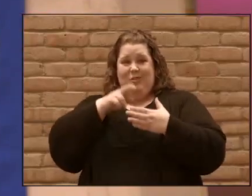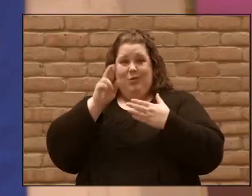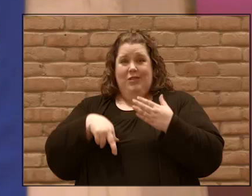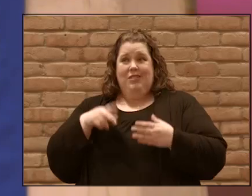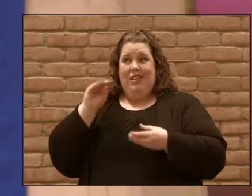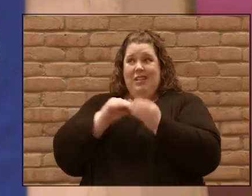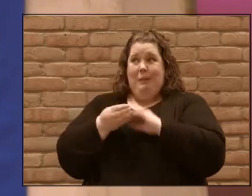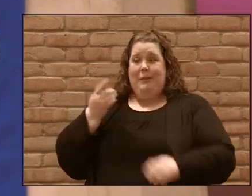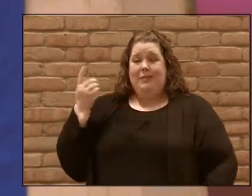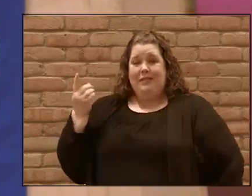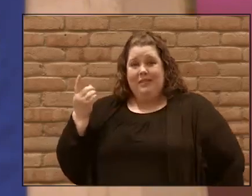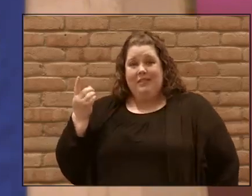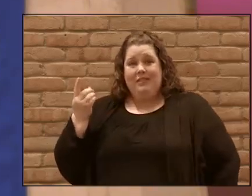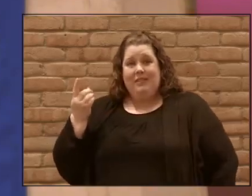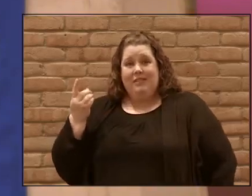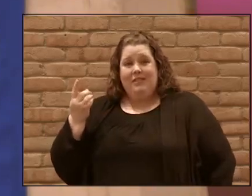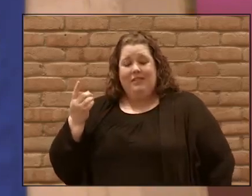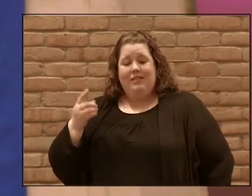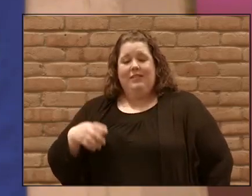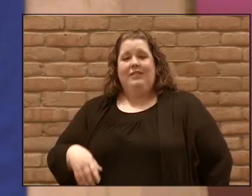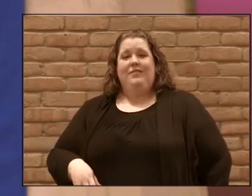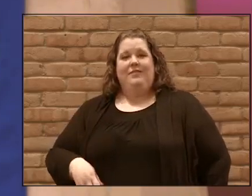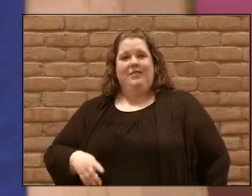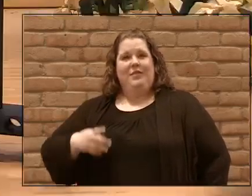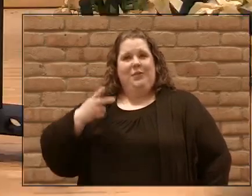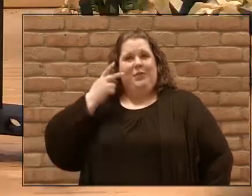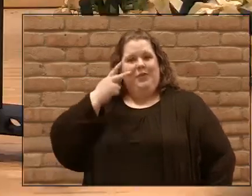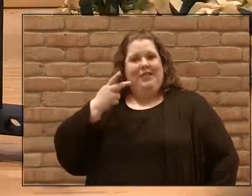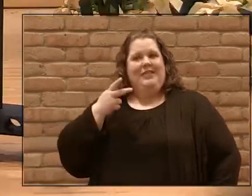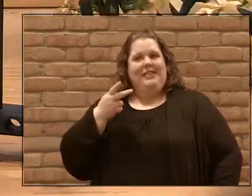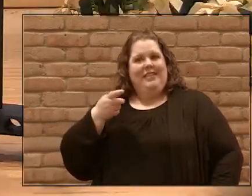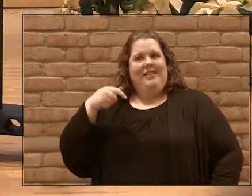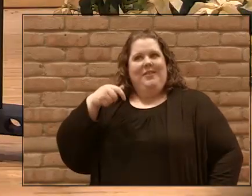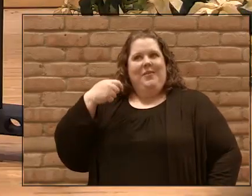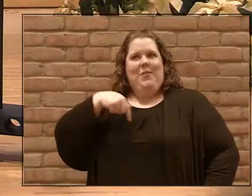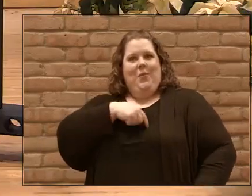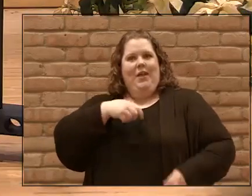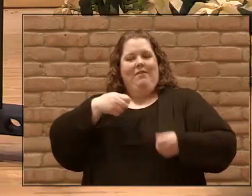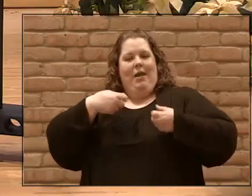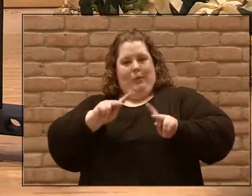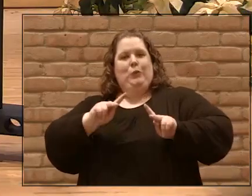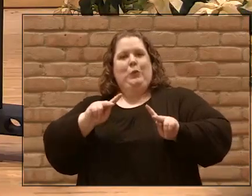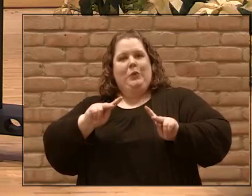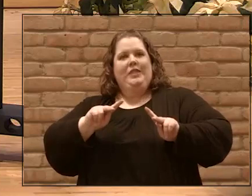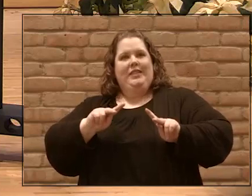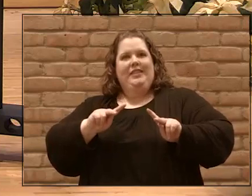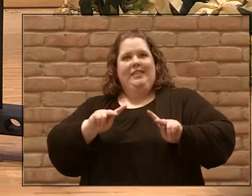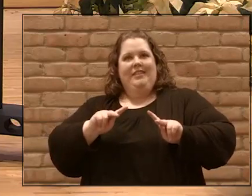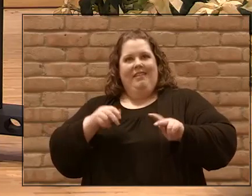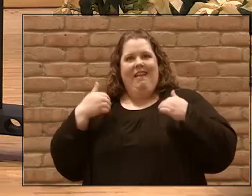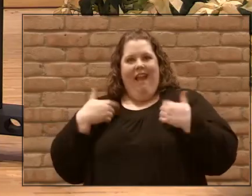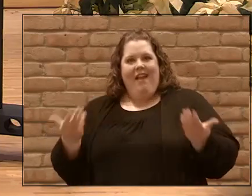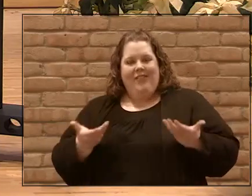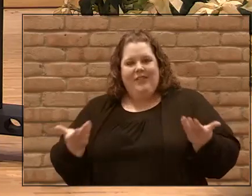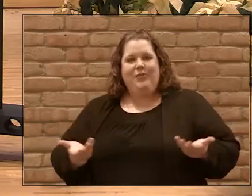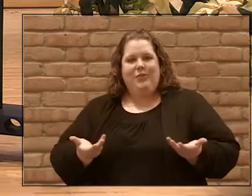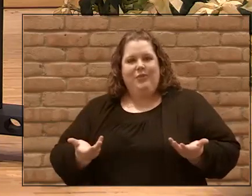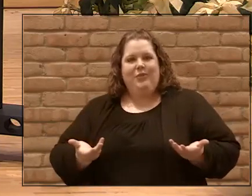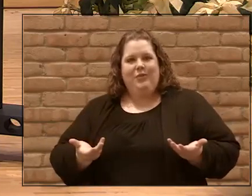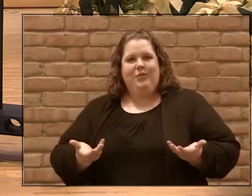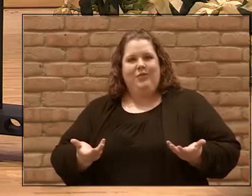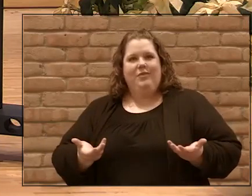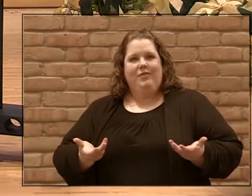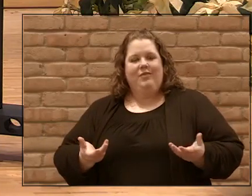Do you see the opportunity that we have to be the